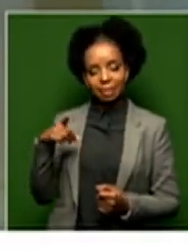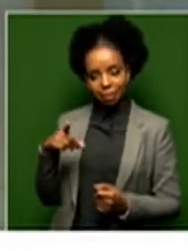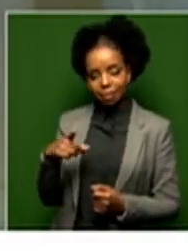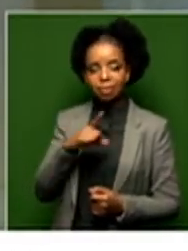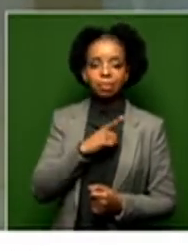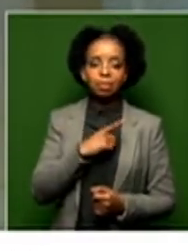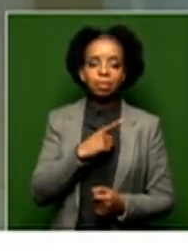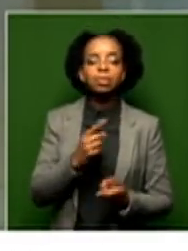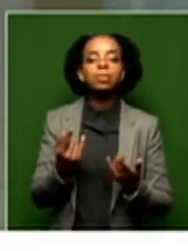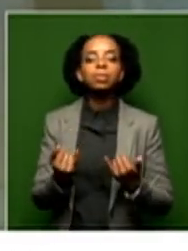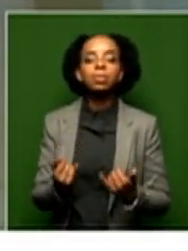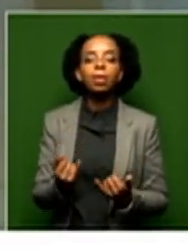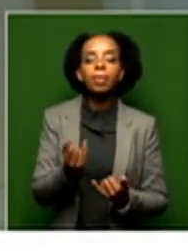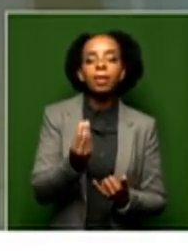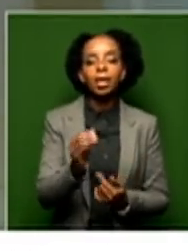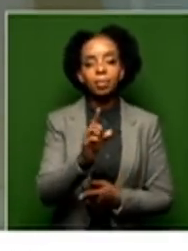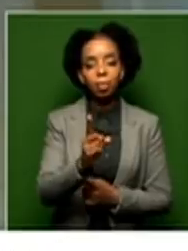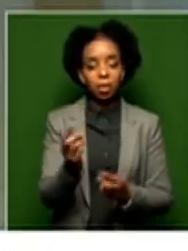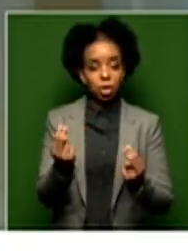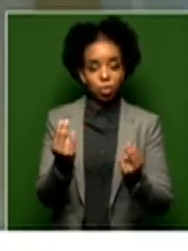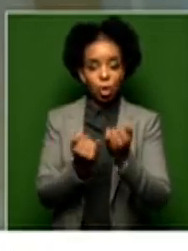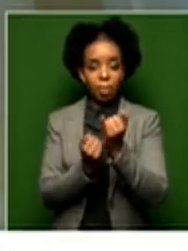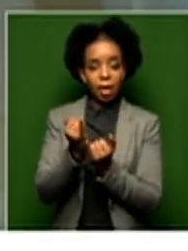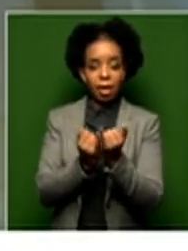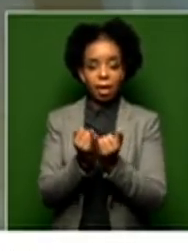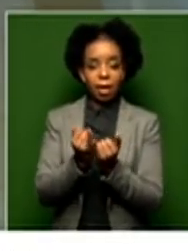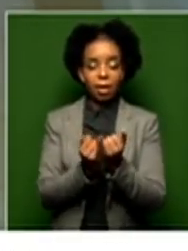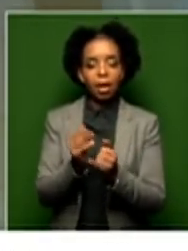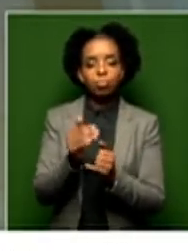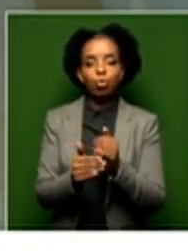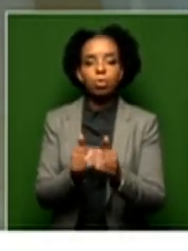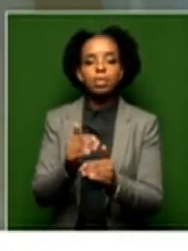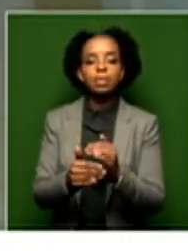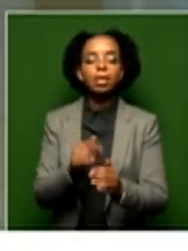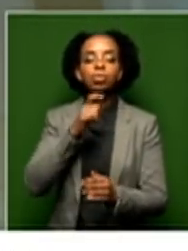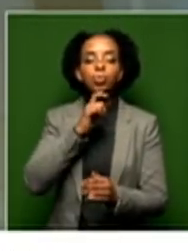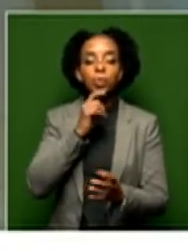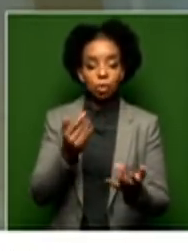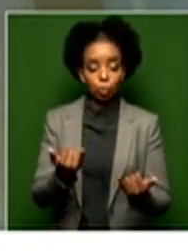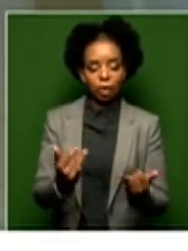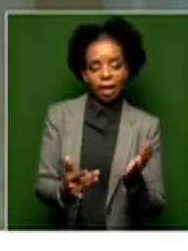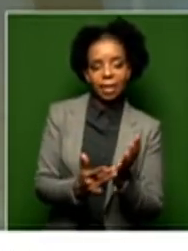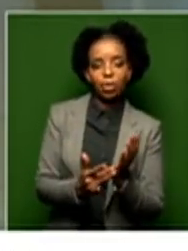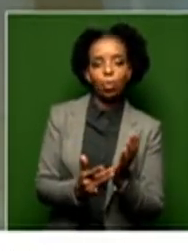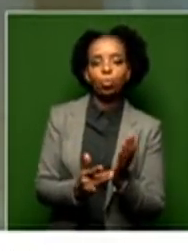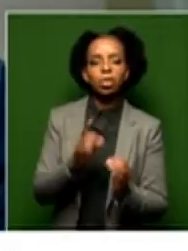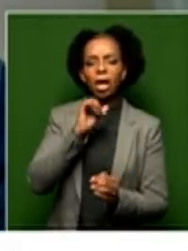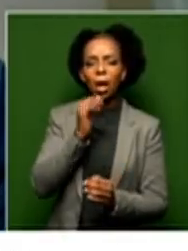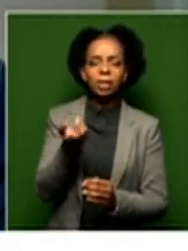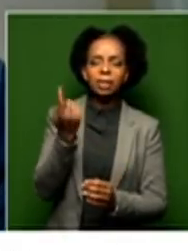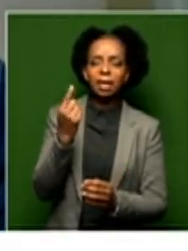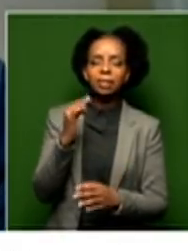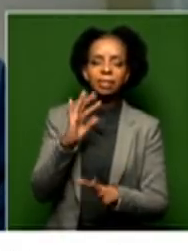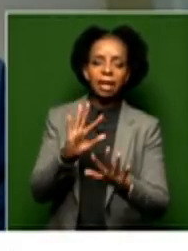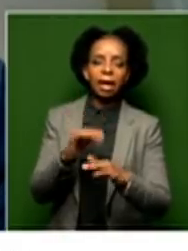to a new bidding process using today's prices of technology and not those of 10 years ago.